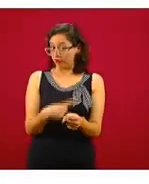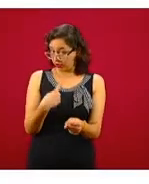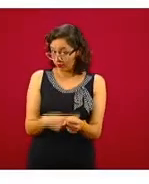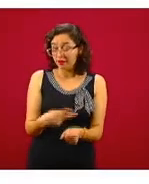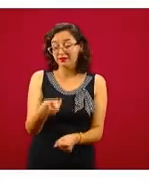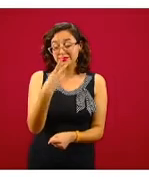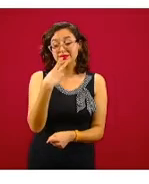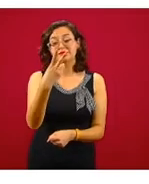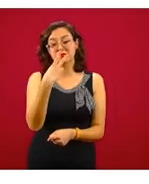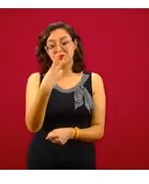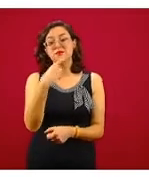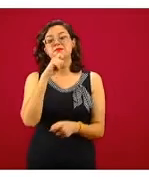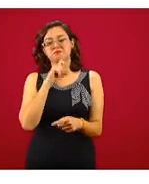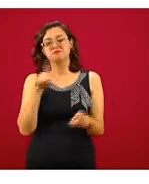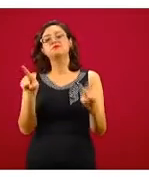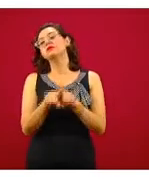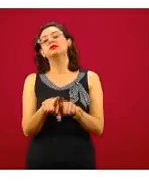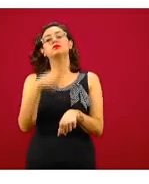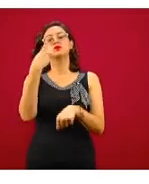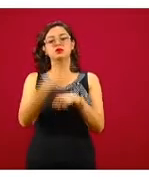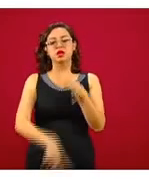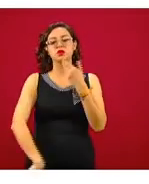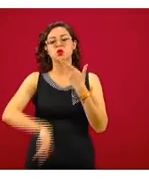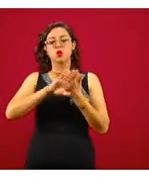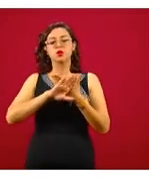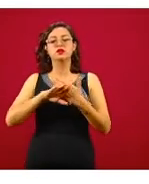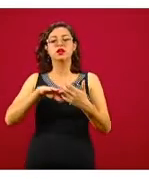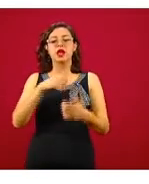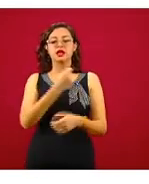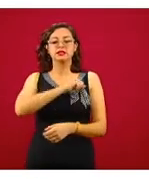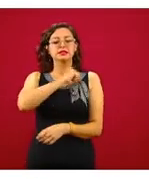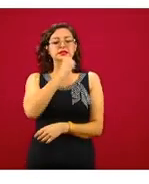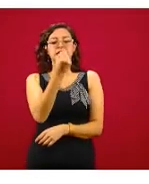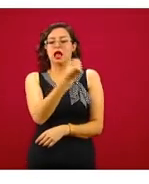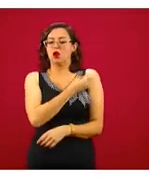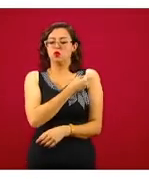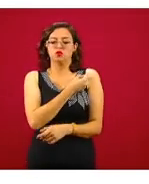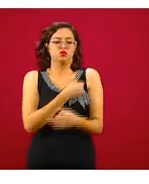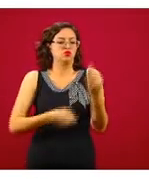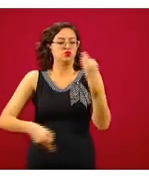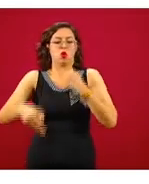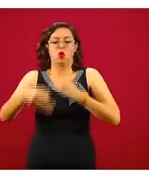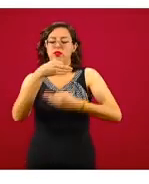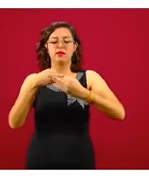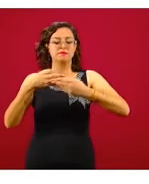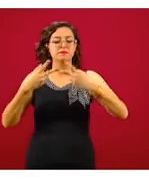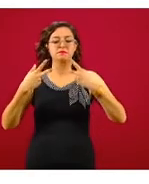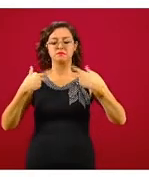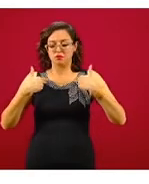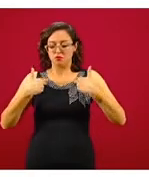pressure, diabetes, and obesity. Then we also have smoking,